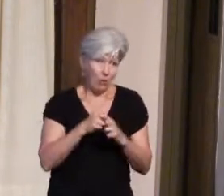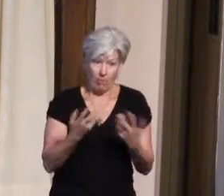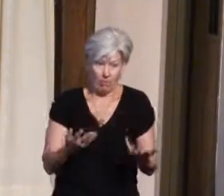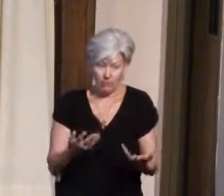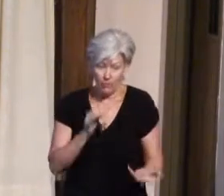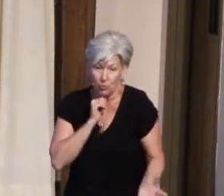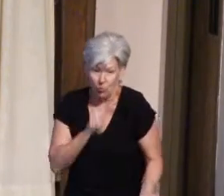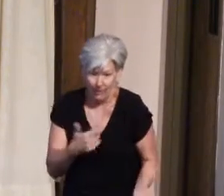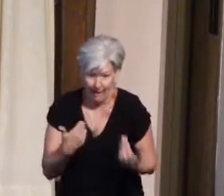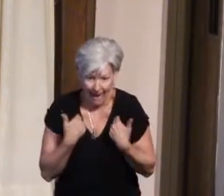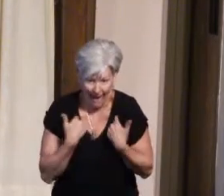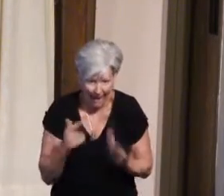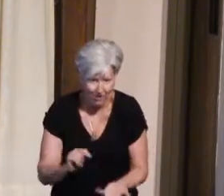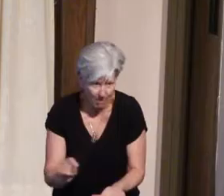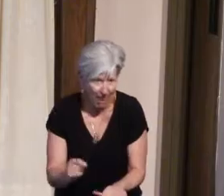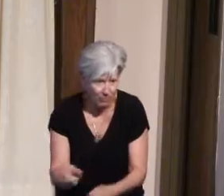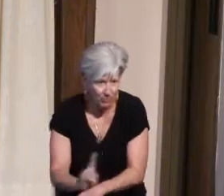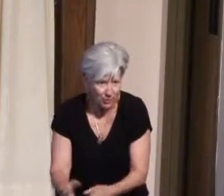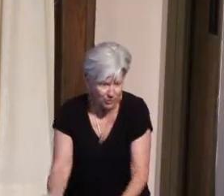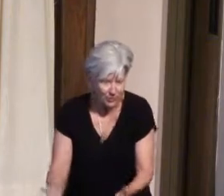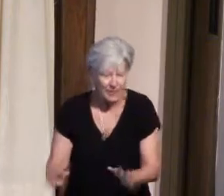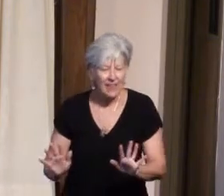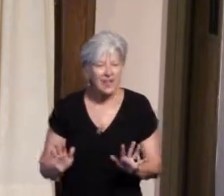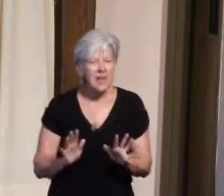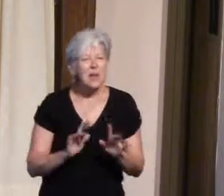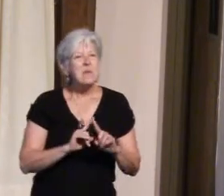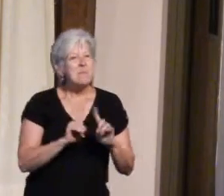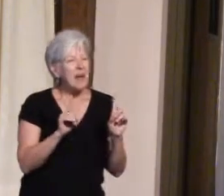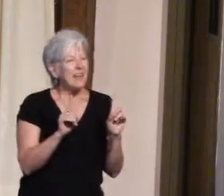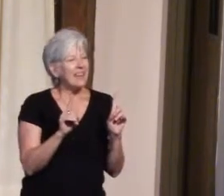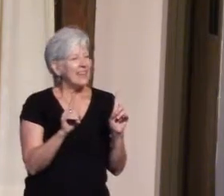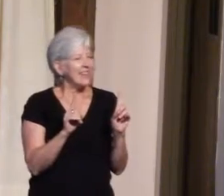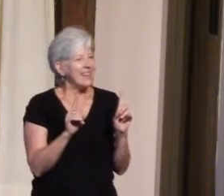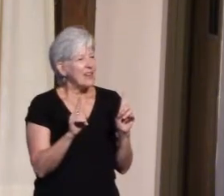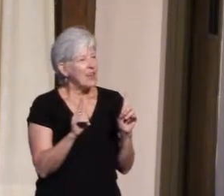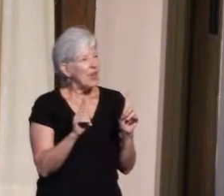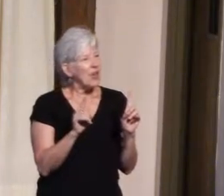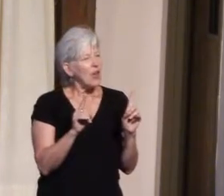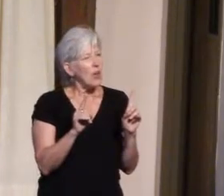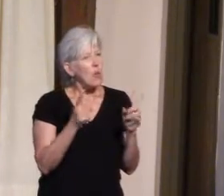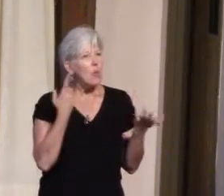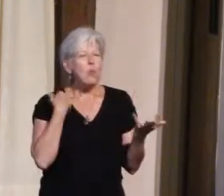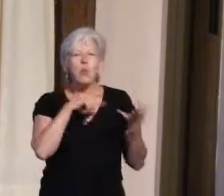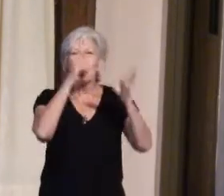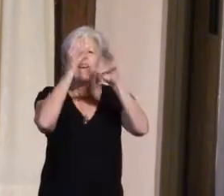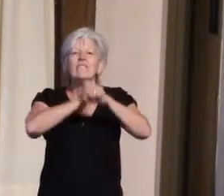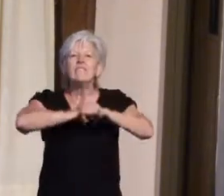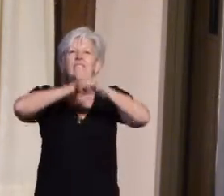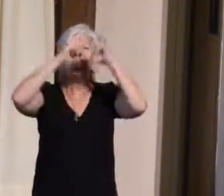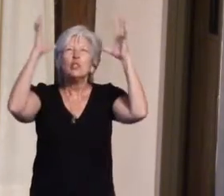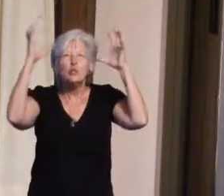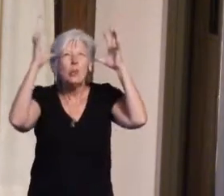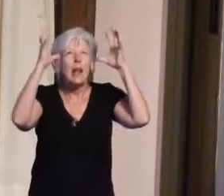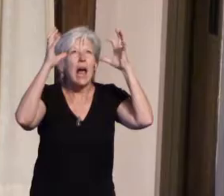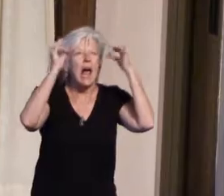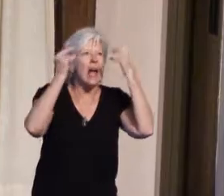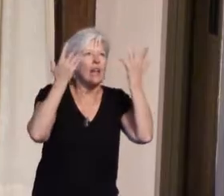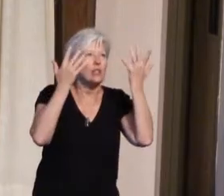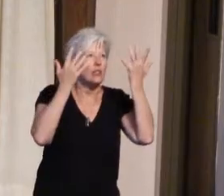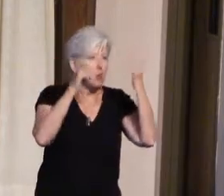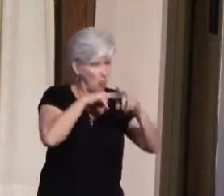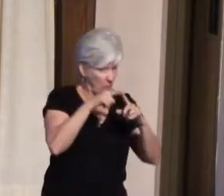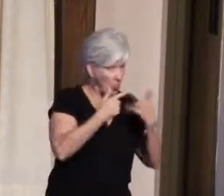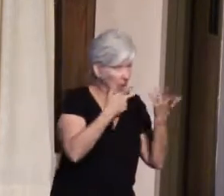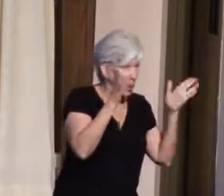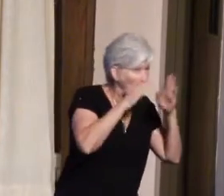I? Oh, yes, so then we visualize, when we worry, we visualize what could possibly go wrong. We focus our